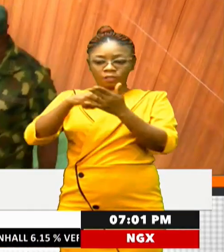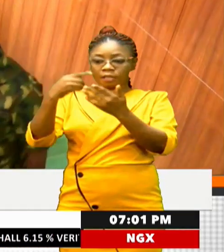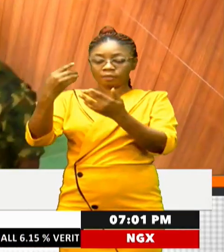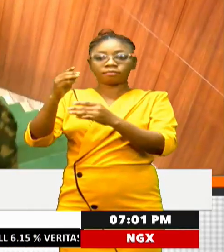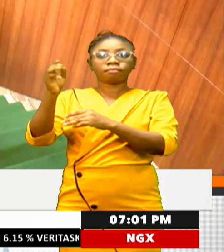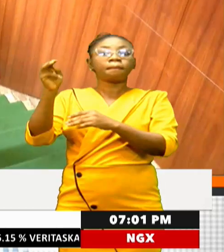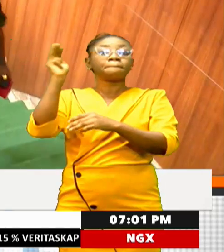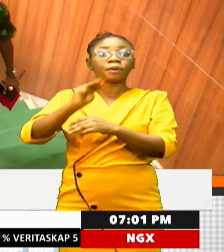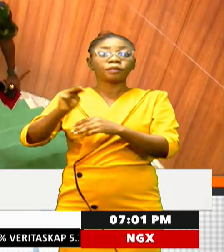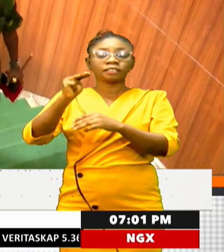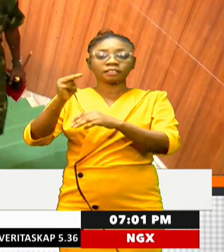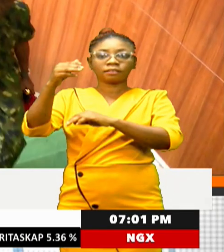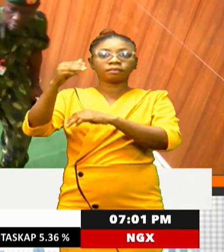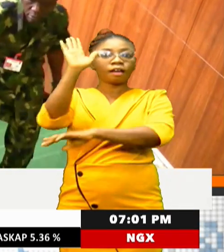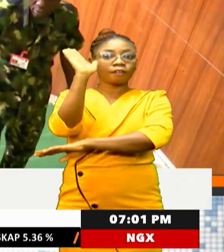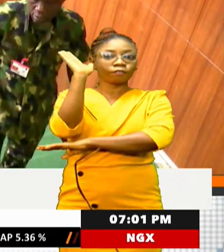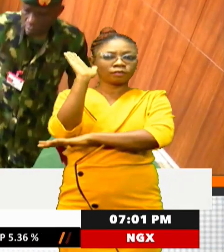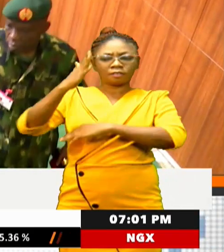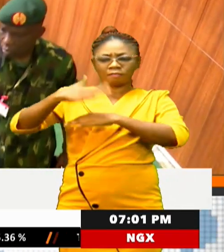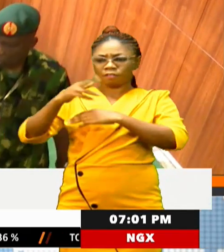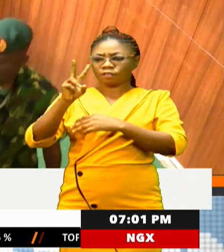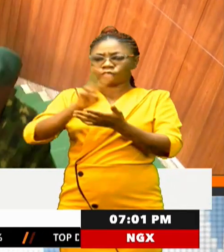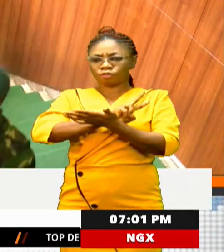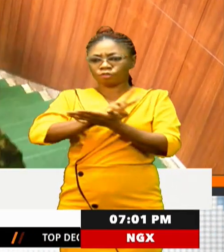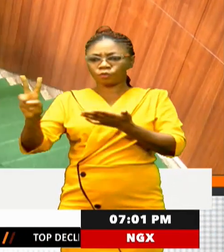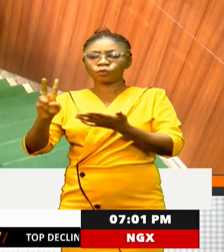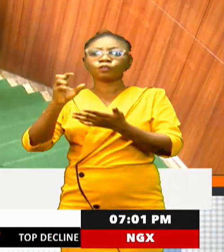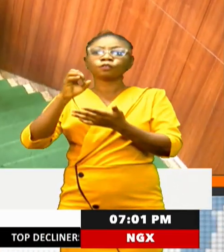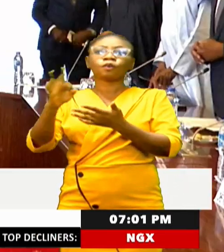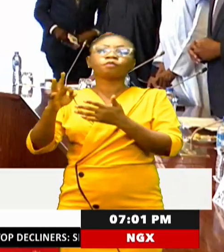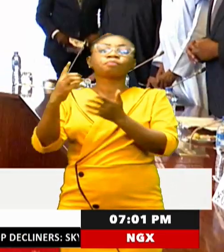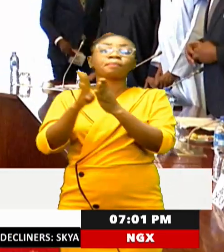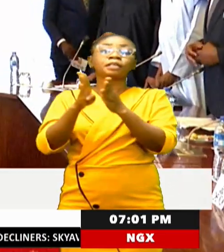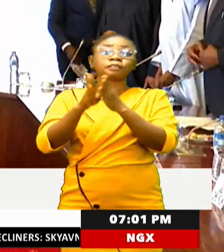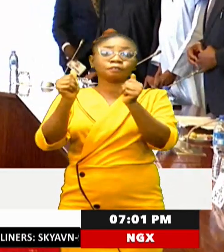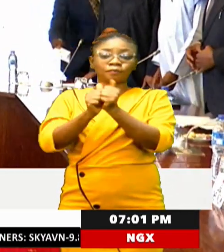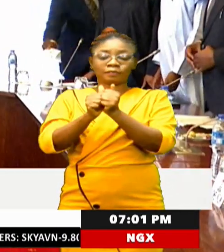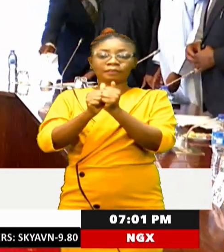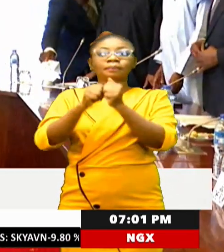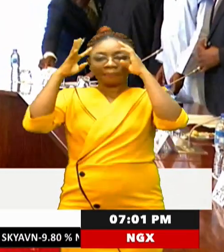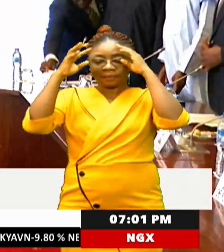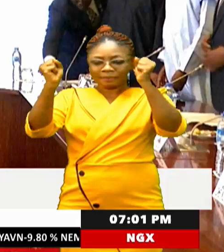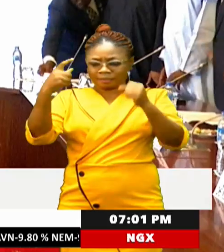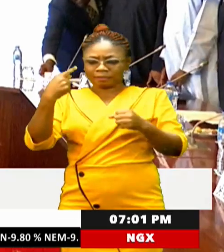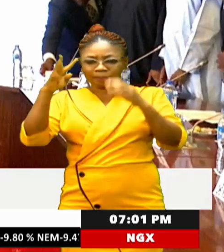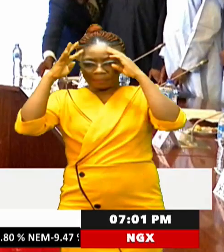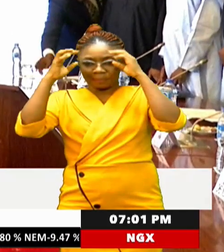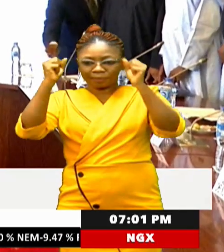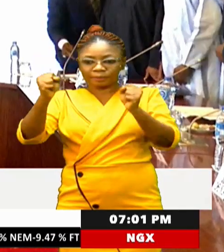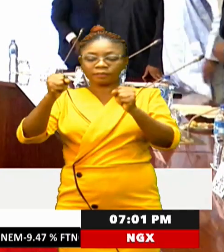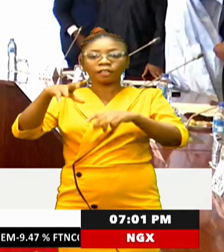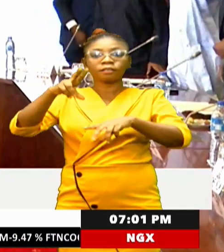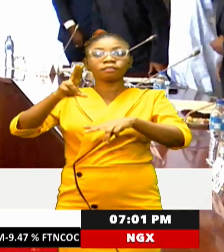barely 2 weeks after an earlier routine meeting with Mr. President. The President actually suspended the